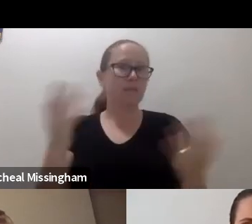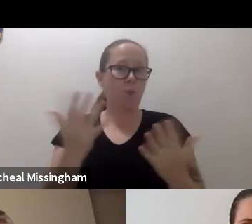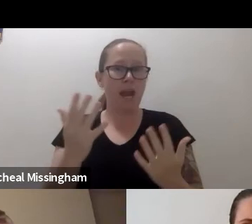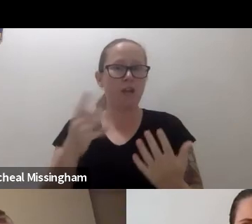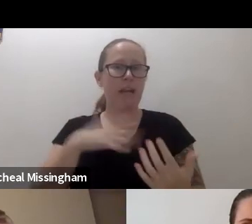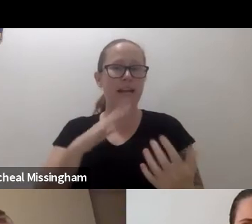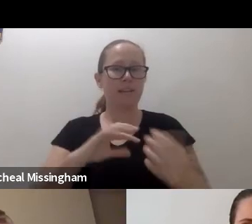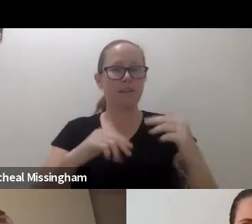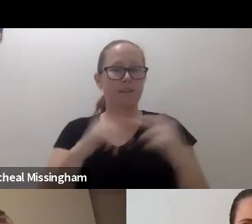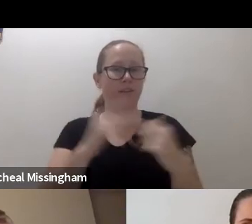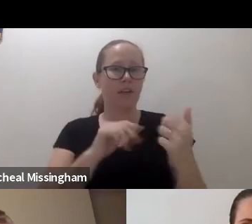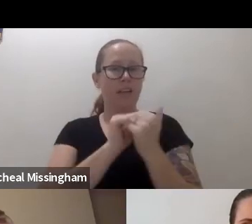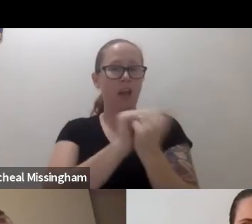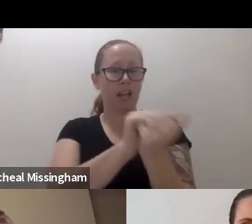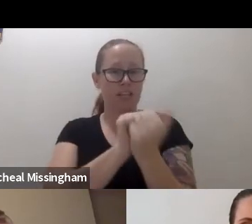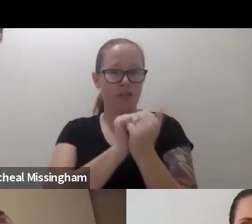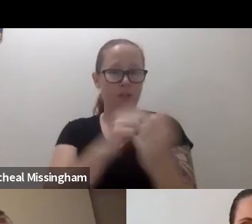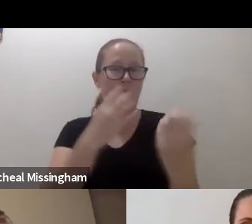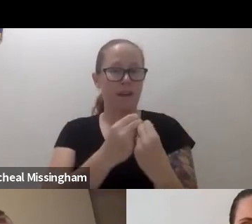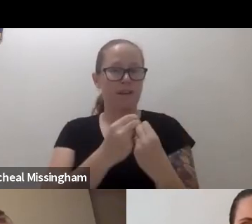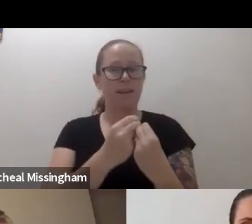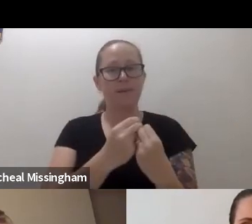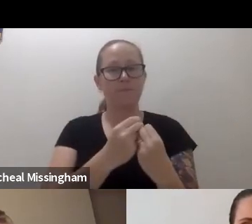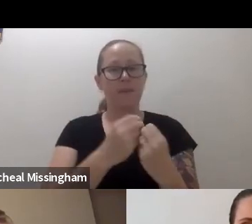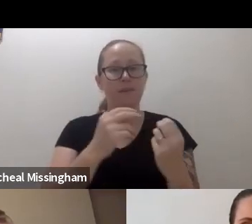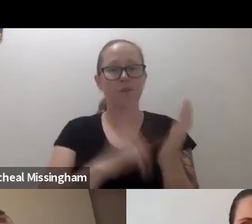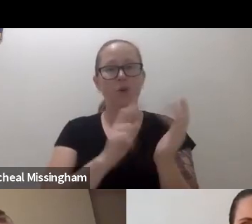And that's where you need to develop the allyship with